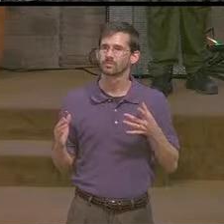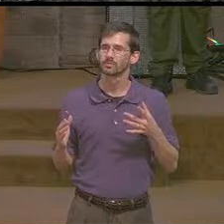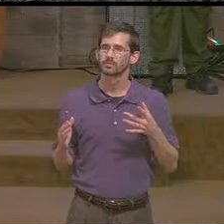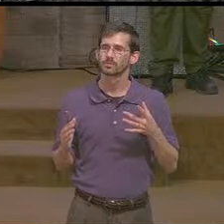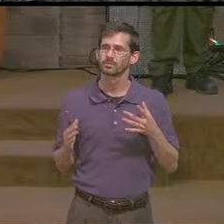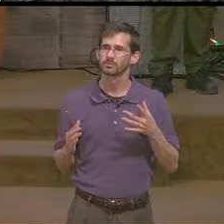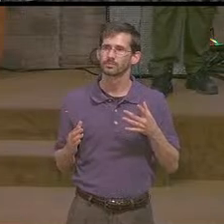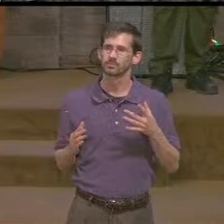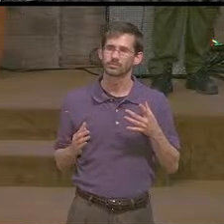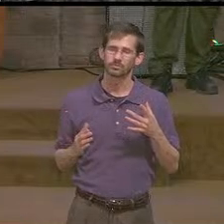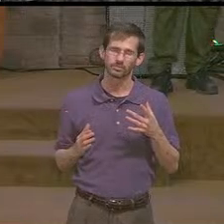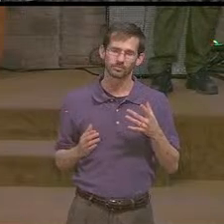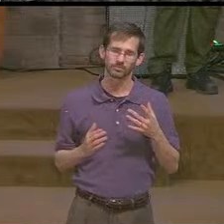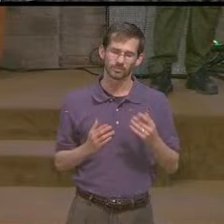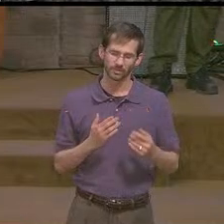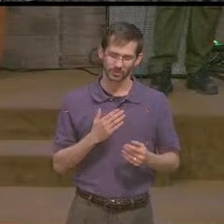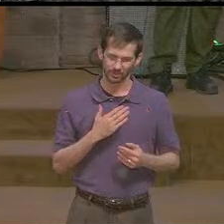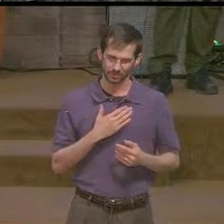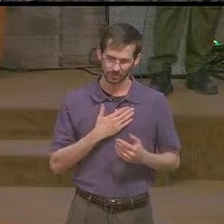Darkness.